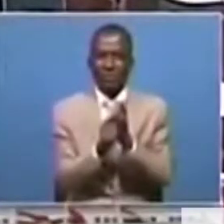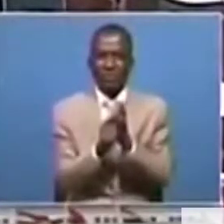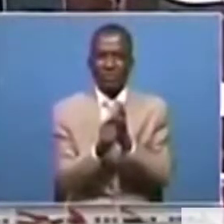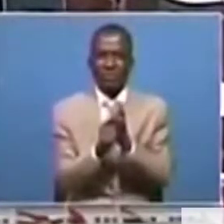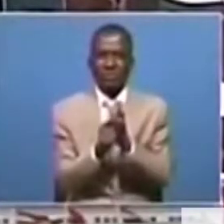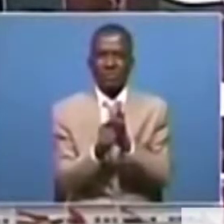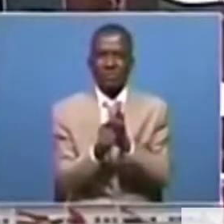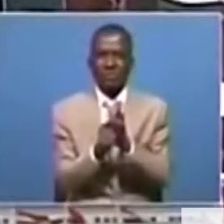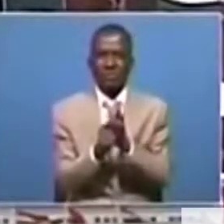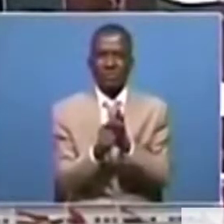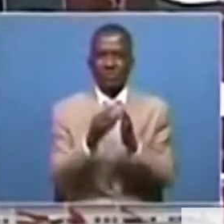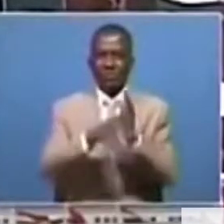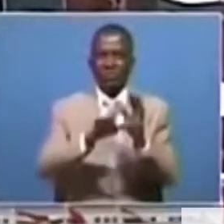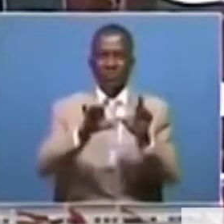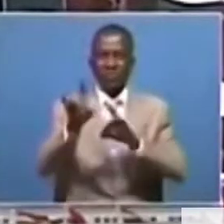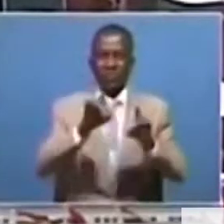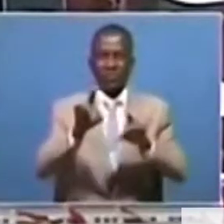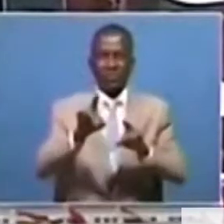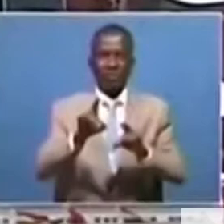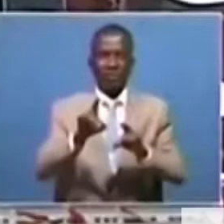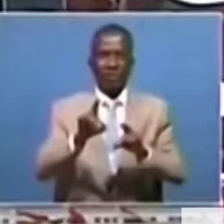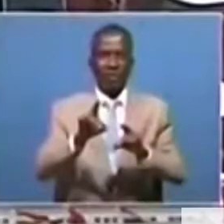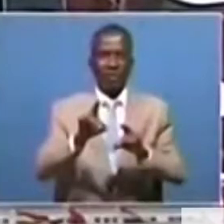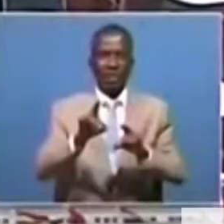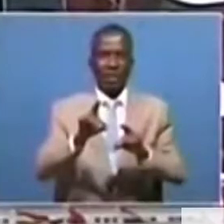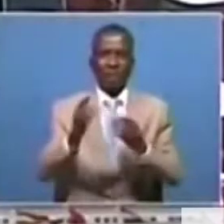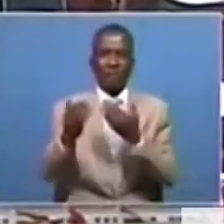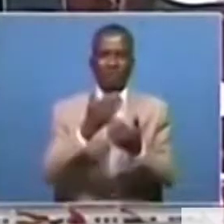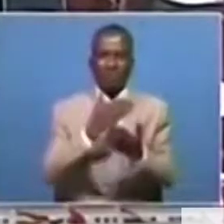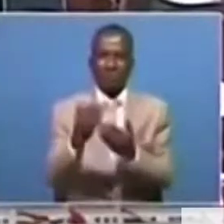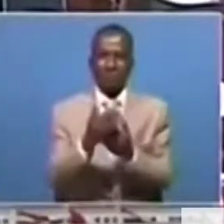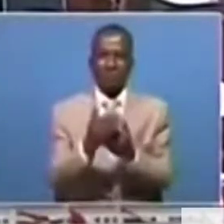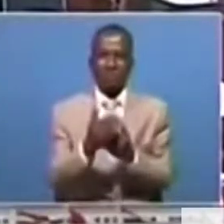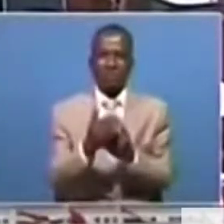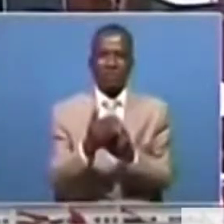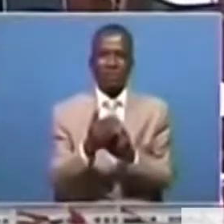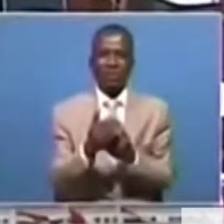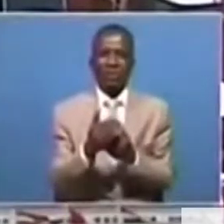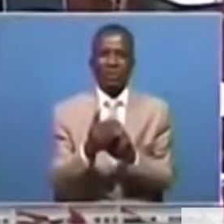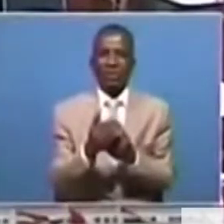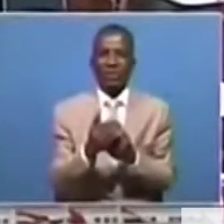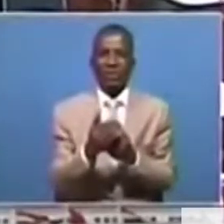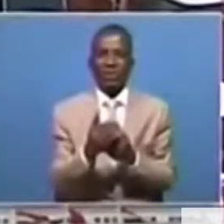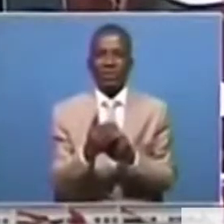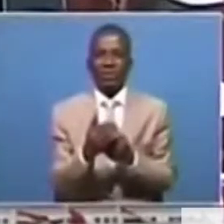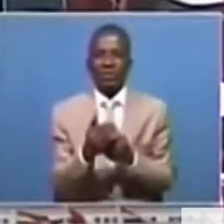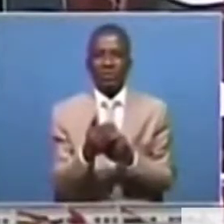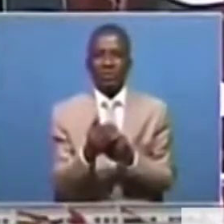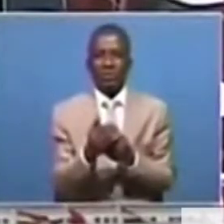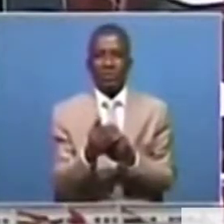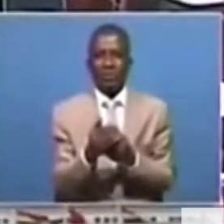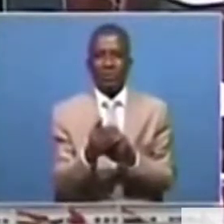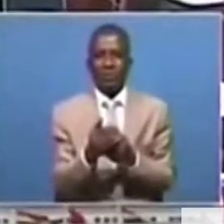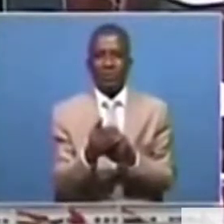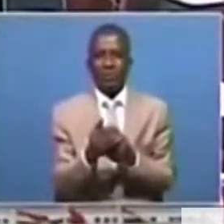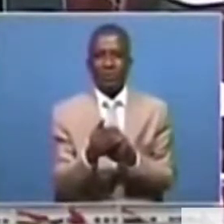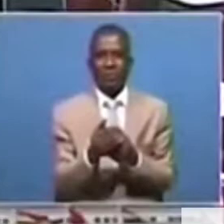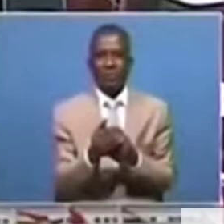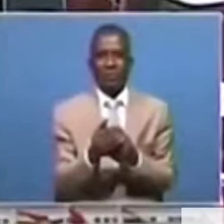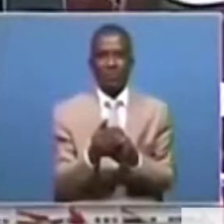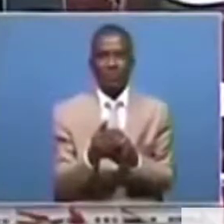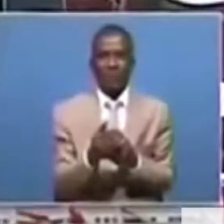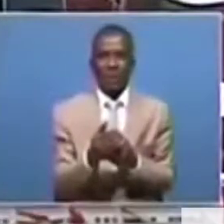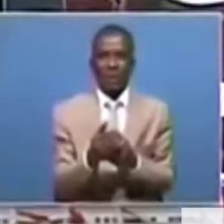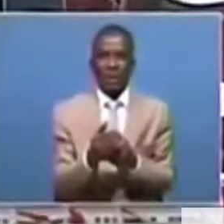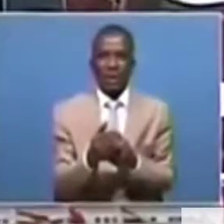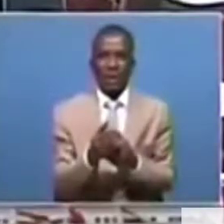the careless, negligent or reckless litigant, whether acting pro se or true counsel. The